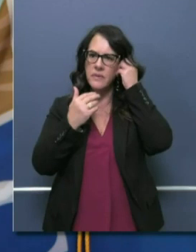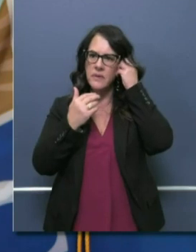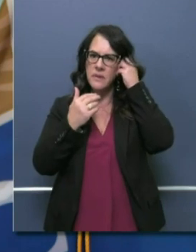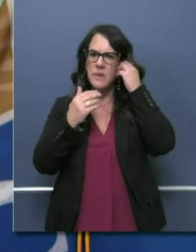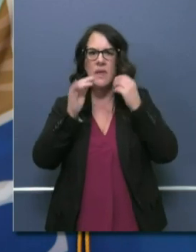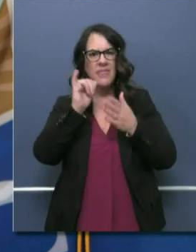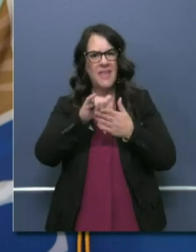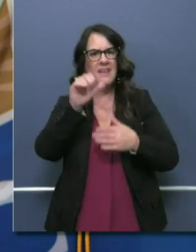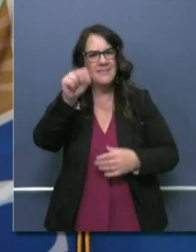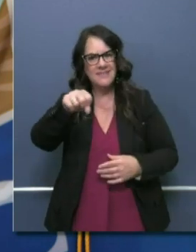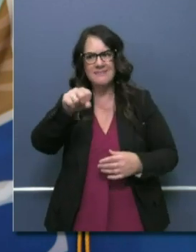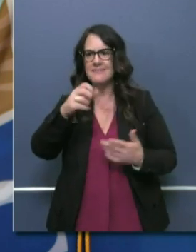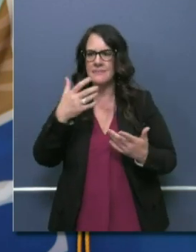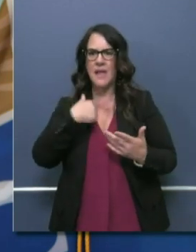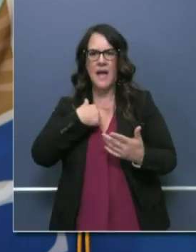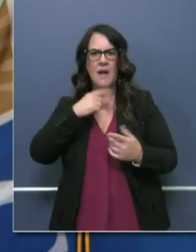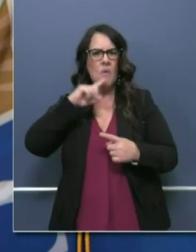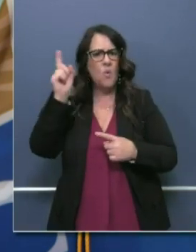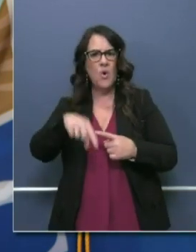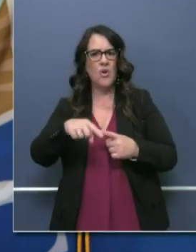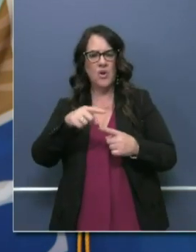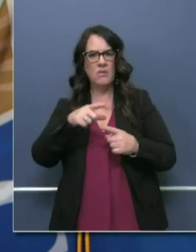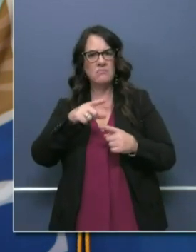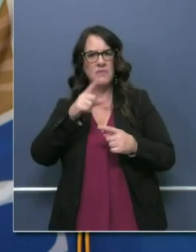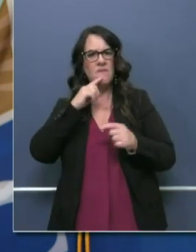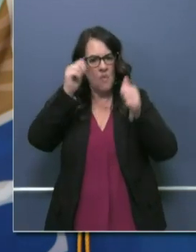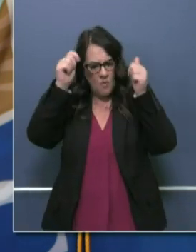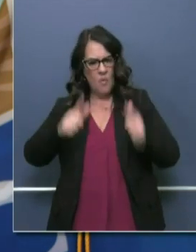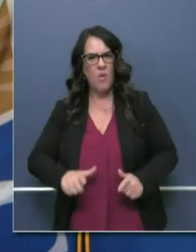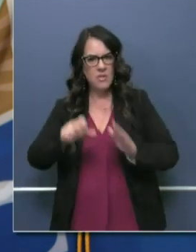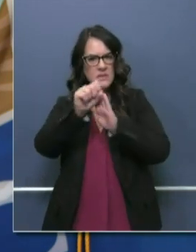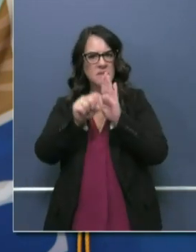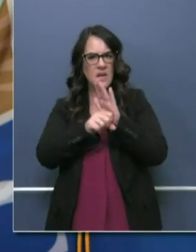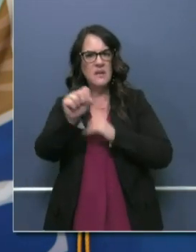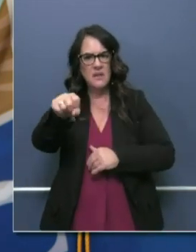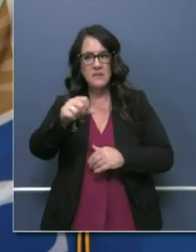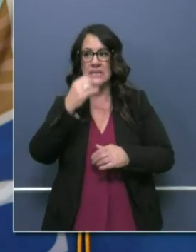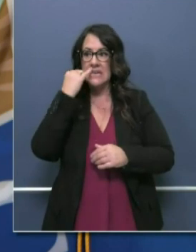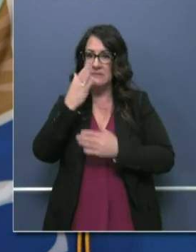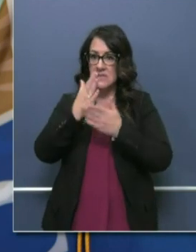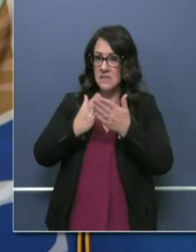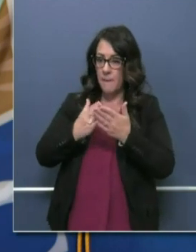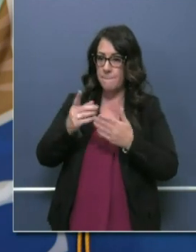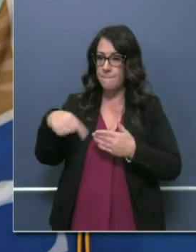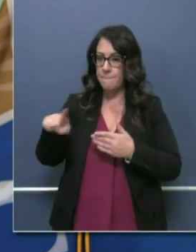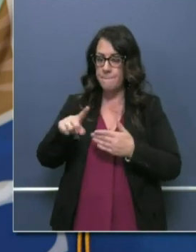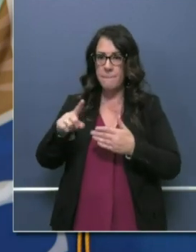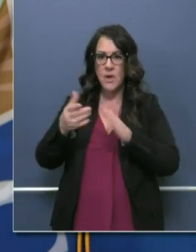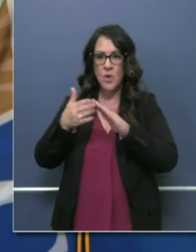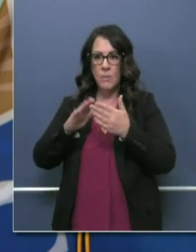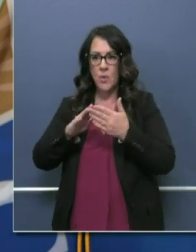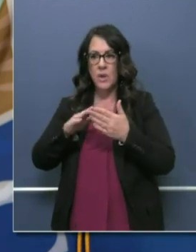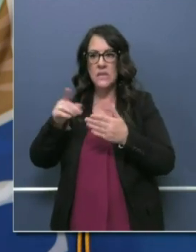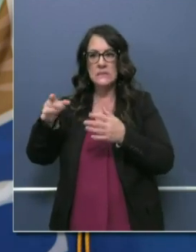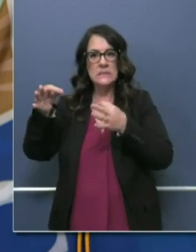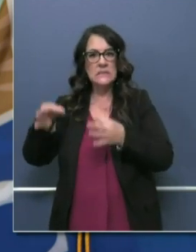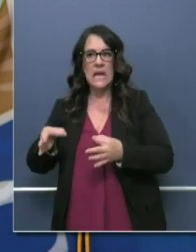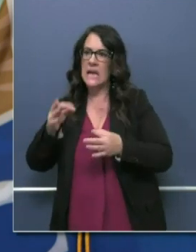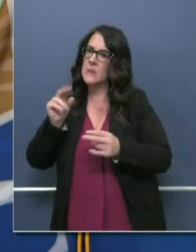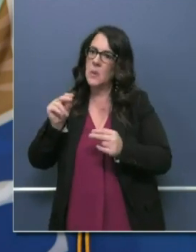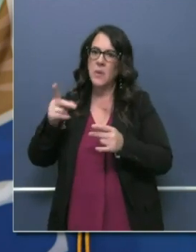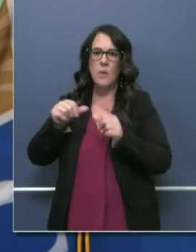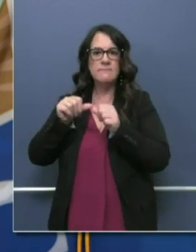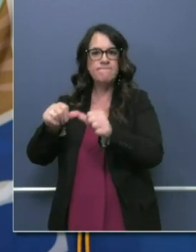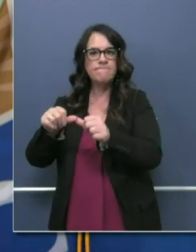it's a statewide order where the state can go together. For those communities that have extended their stay-at-home, they